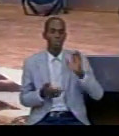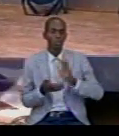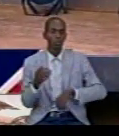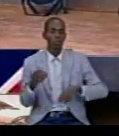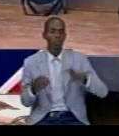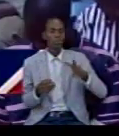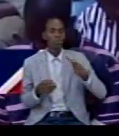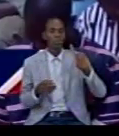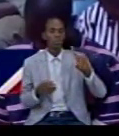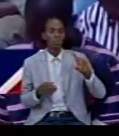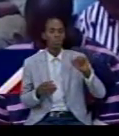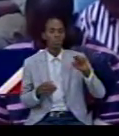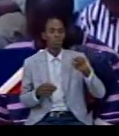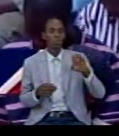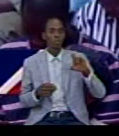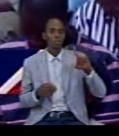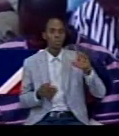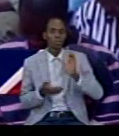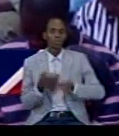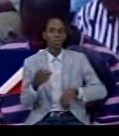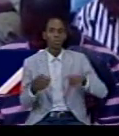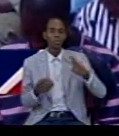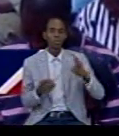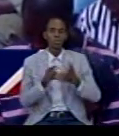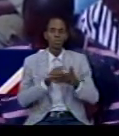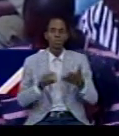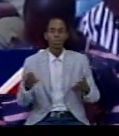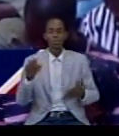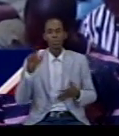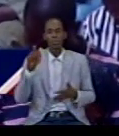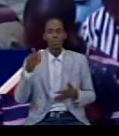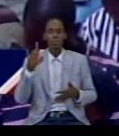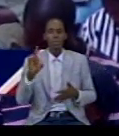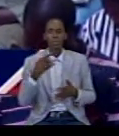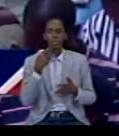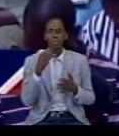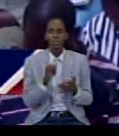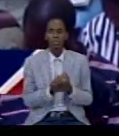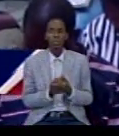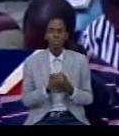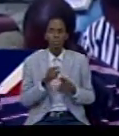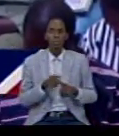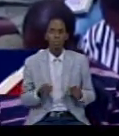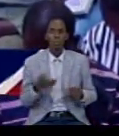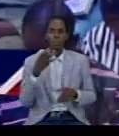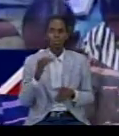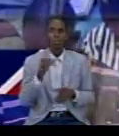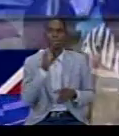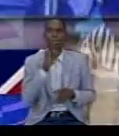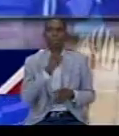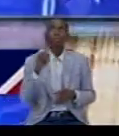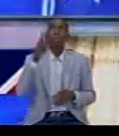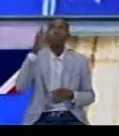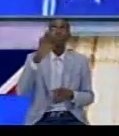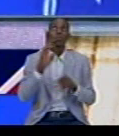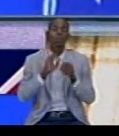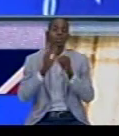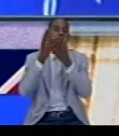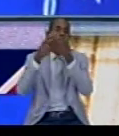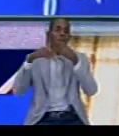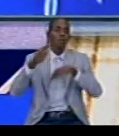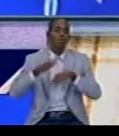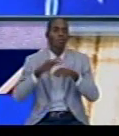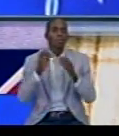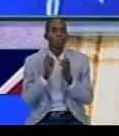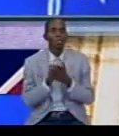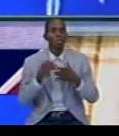28. Daniel chapter 2, we're reading from verse 28. But there is a God in heaven that